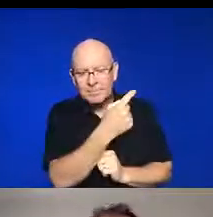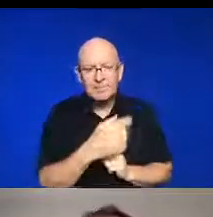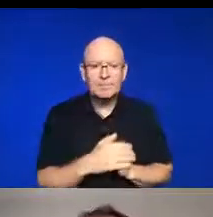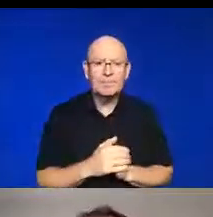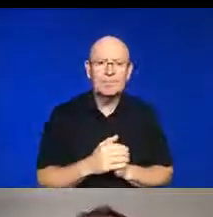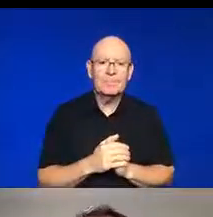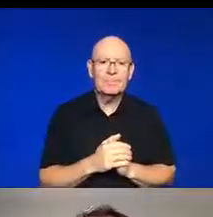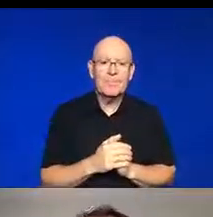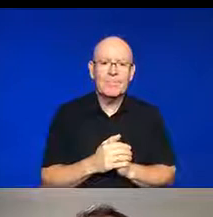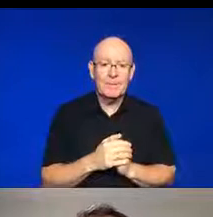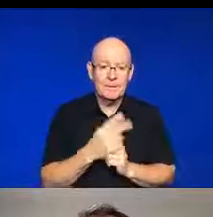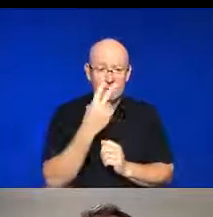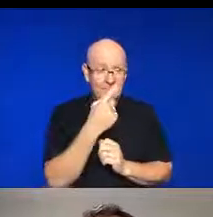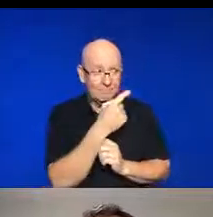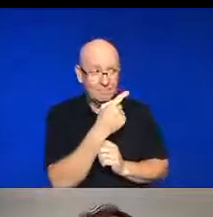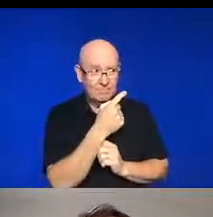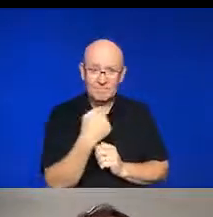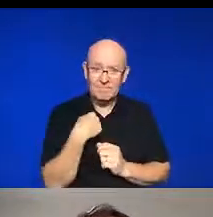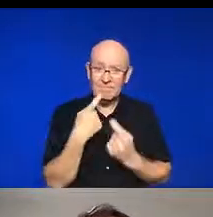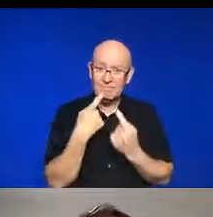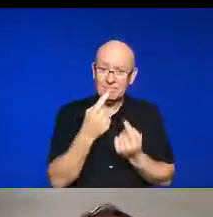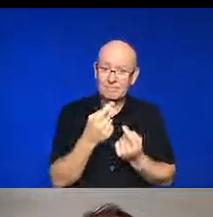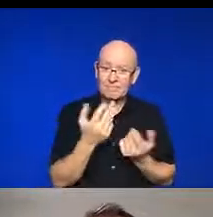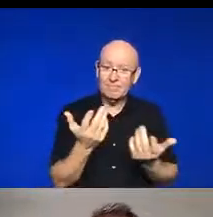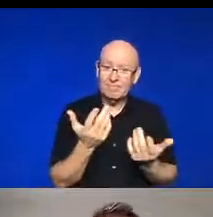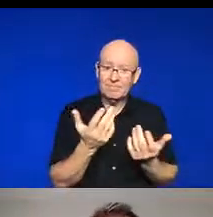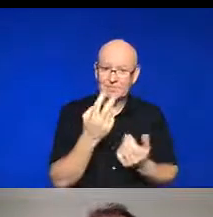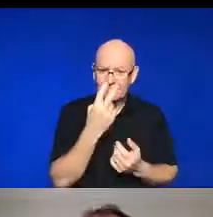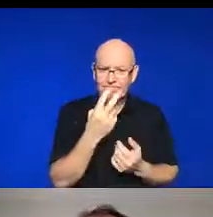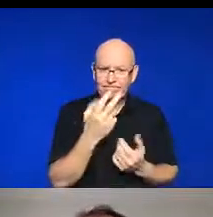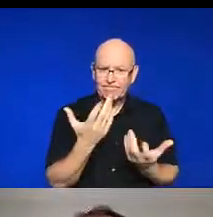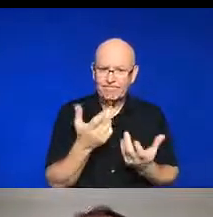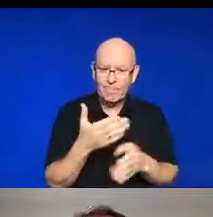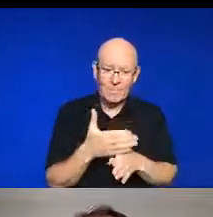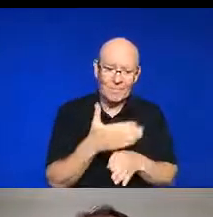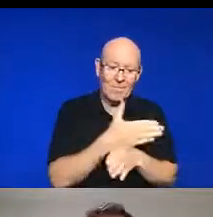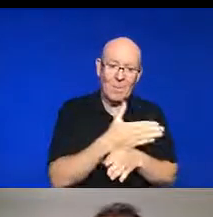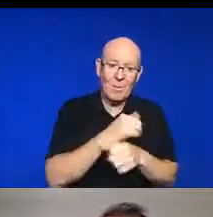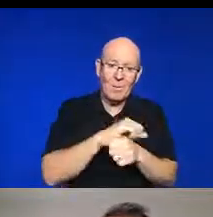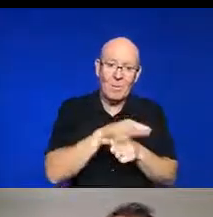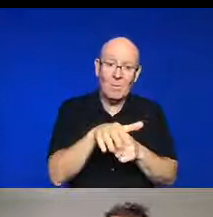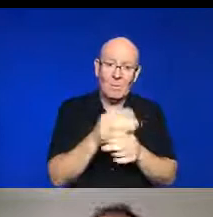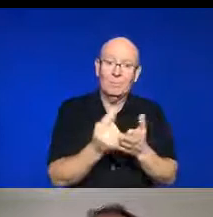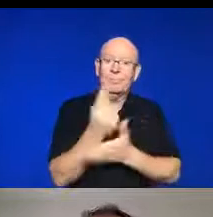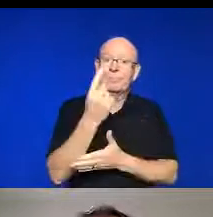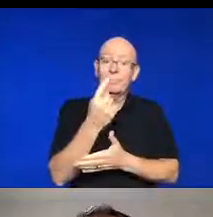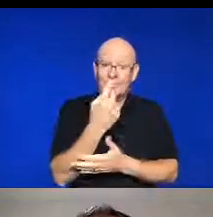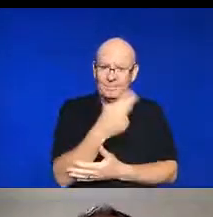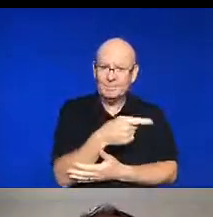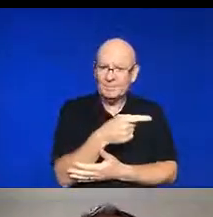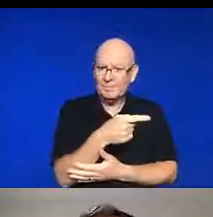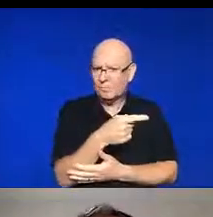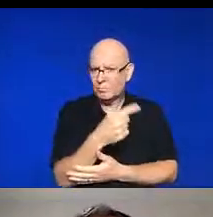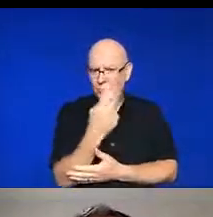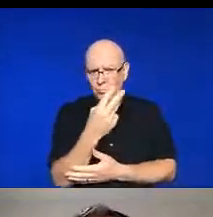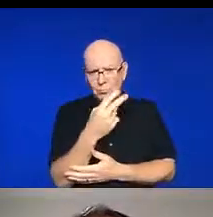have a nearly universal coverage by social protection system in high-income countries, it's far from being the case